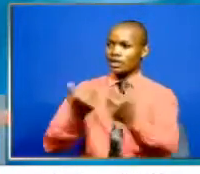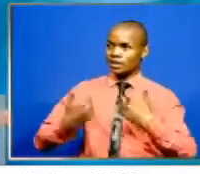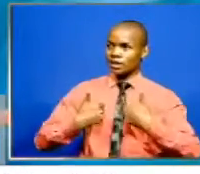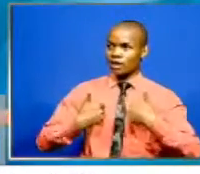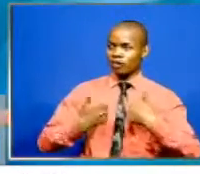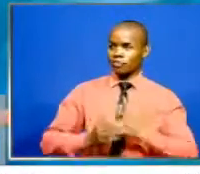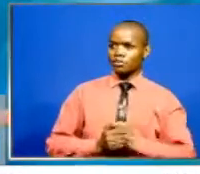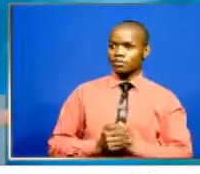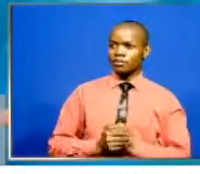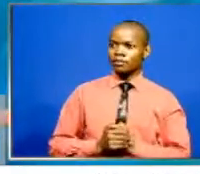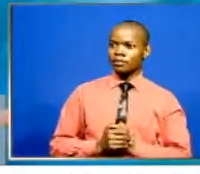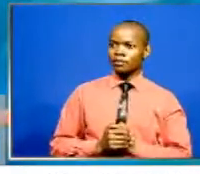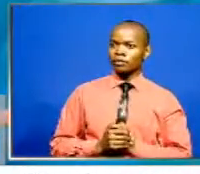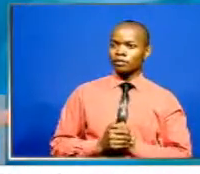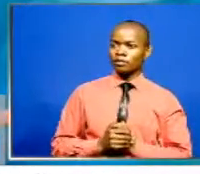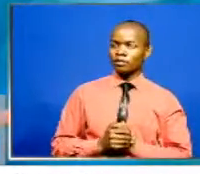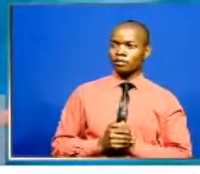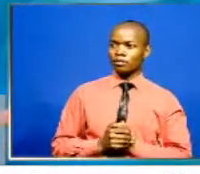at least